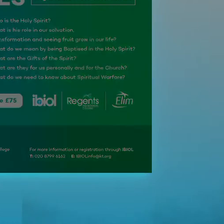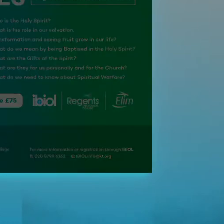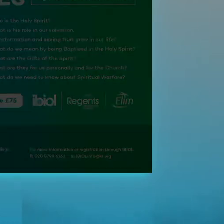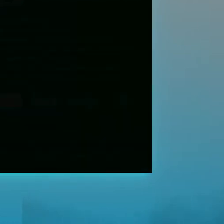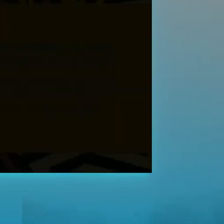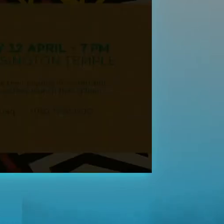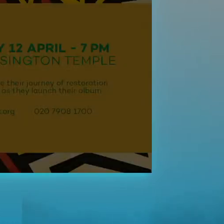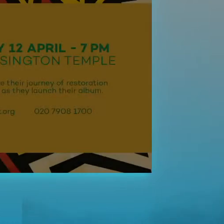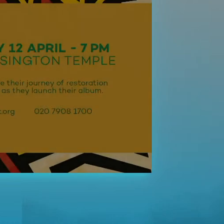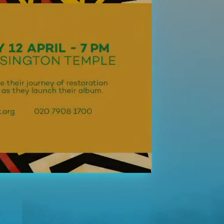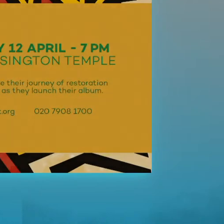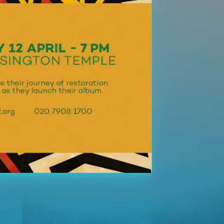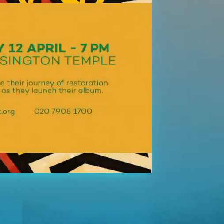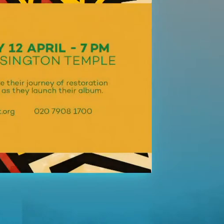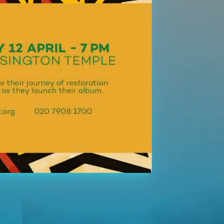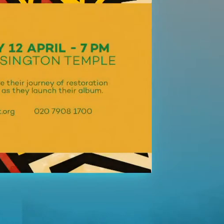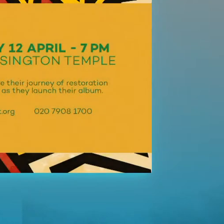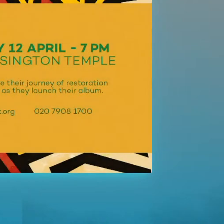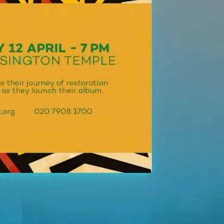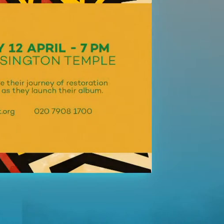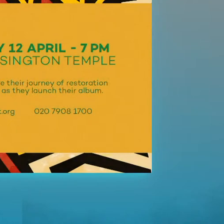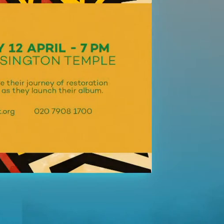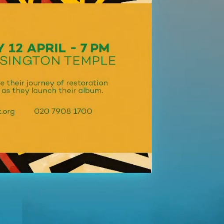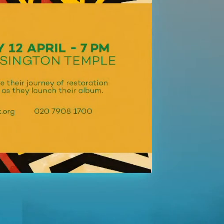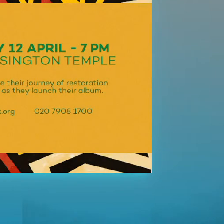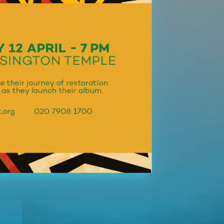Who is holding up the moon?